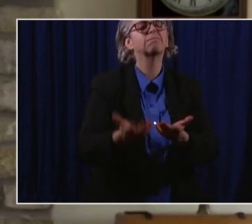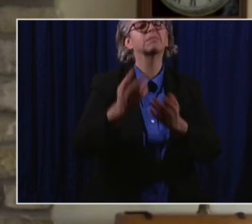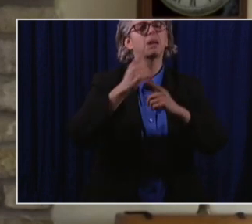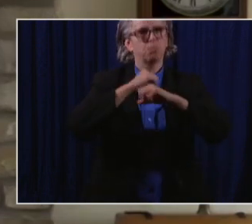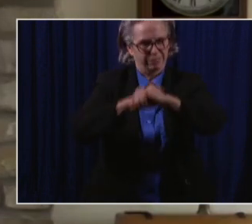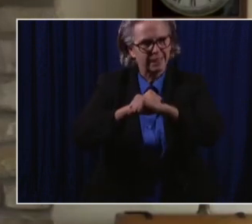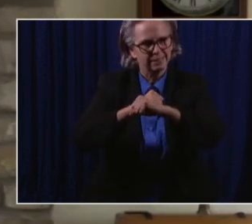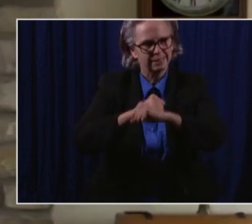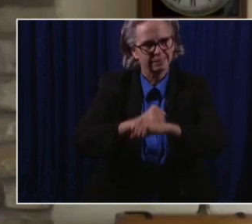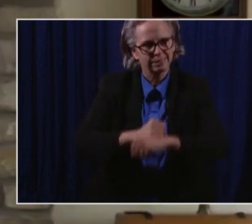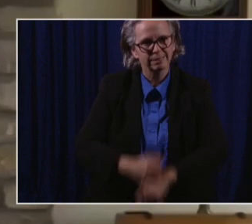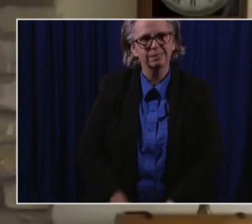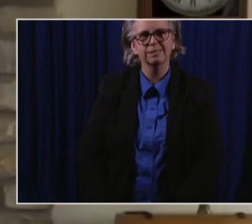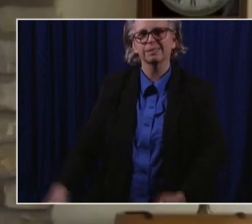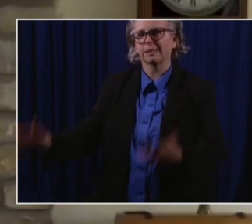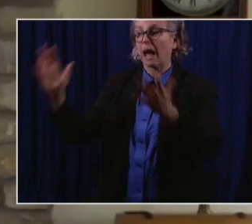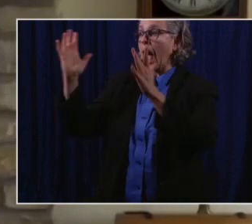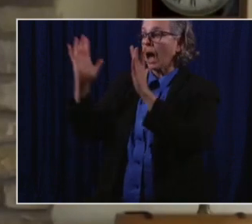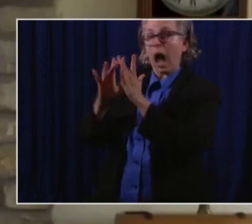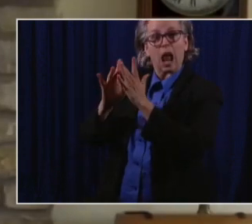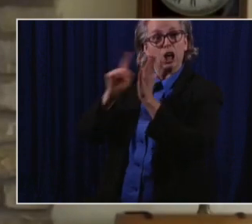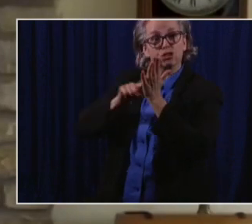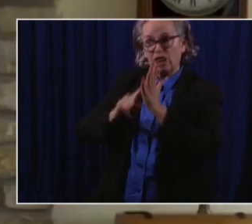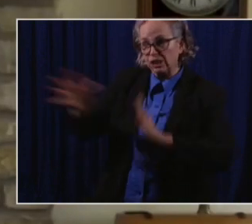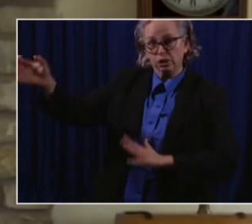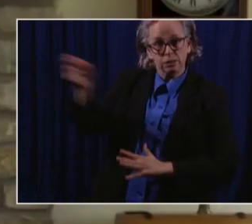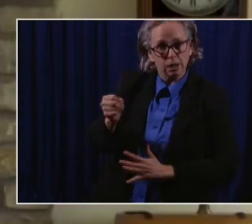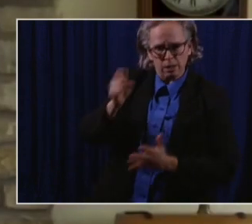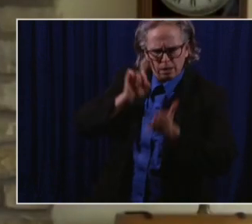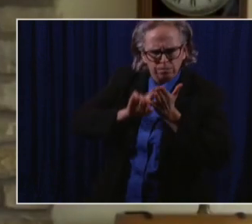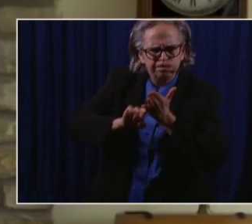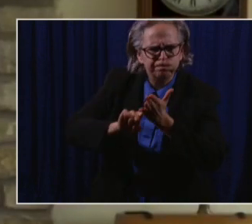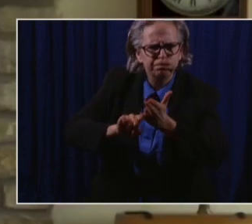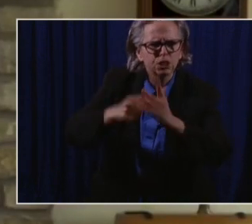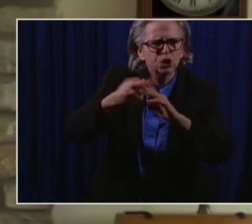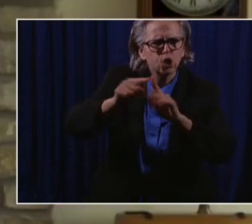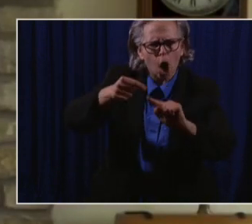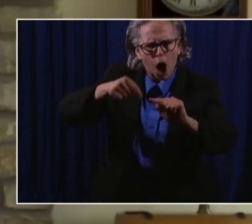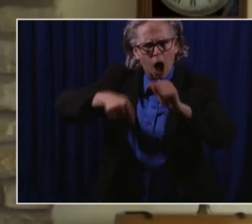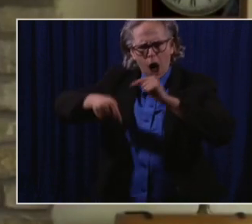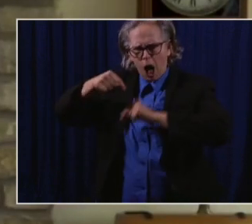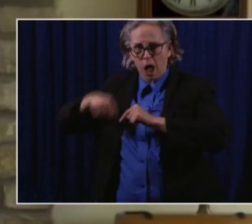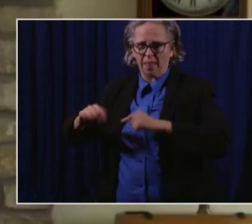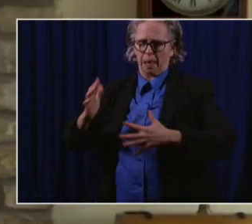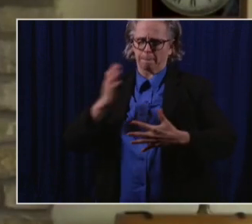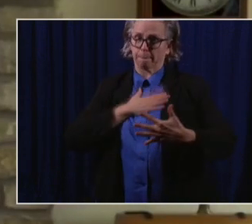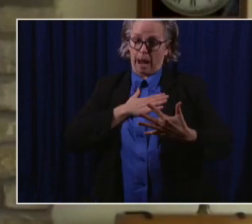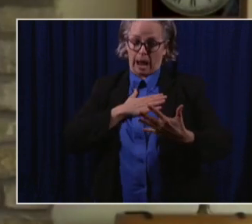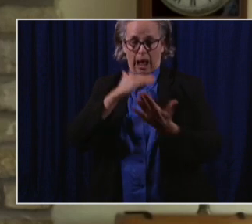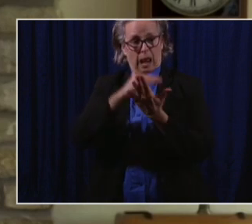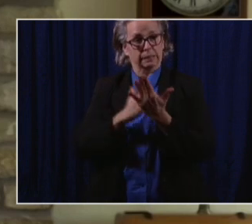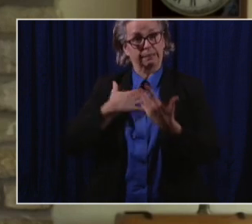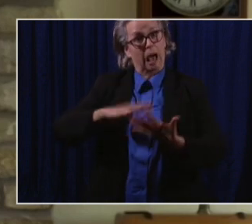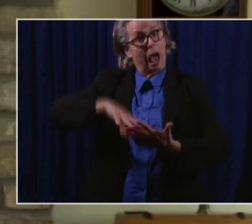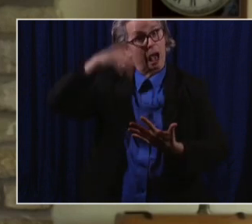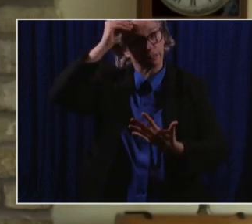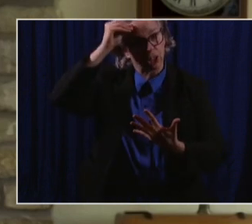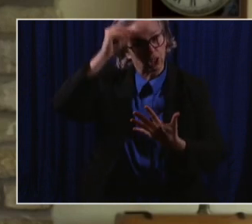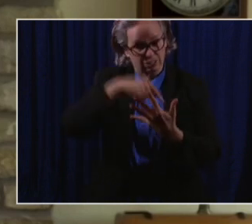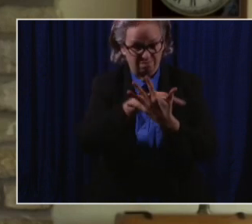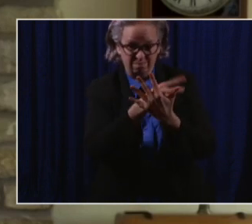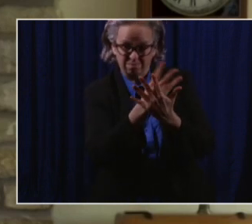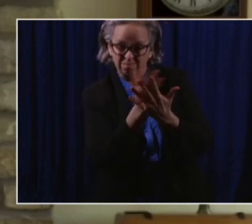As I said, we can all come up with our list, but it seems to me that those are things that all of us can take away from